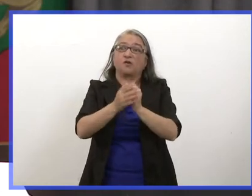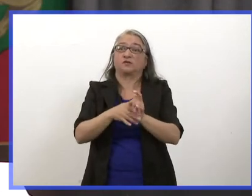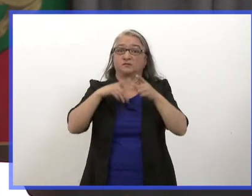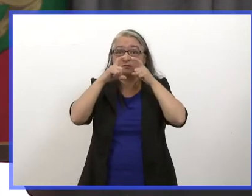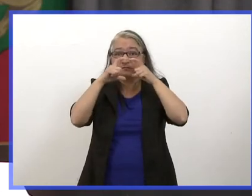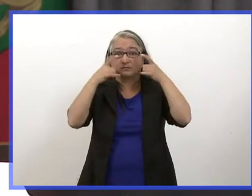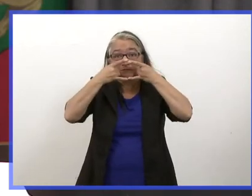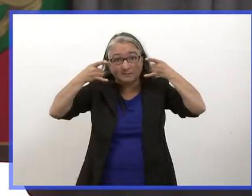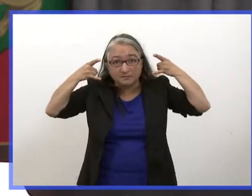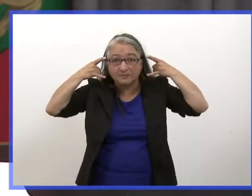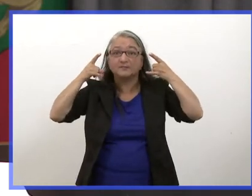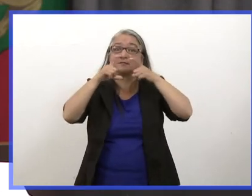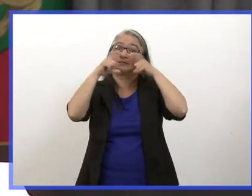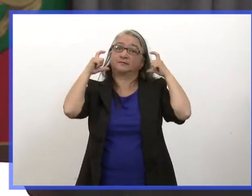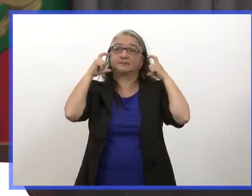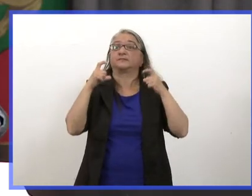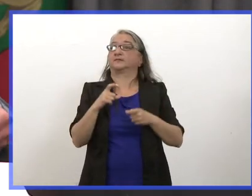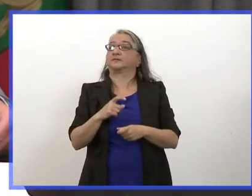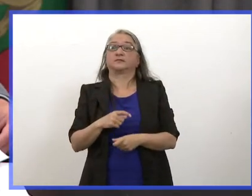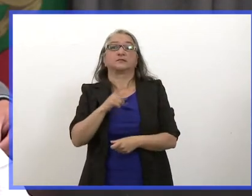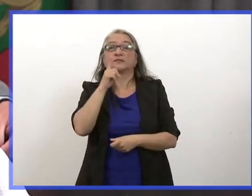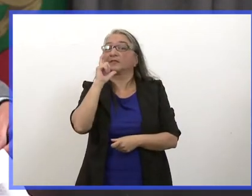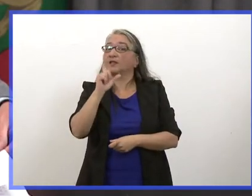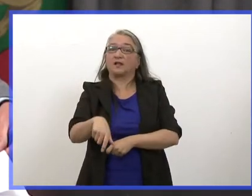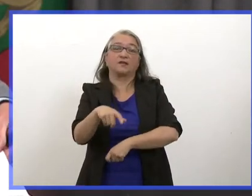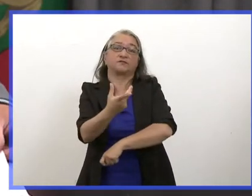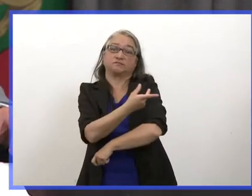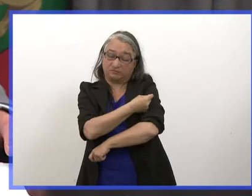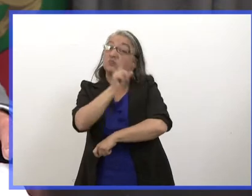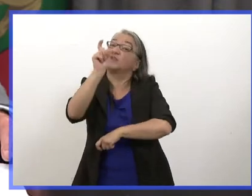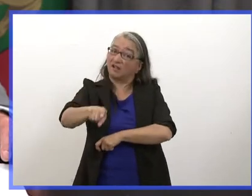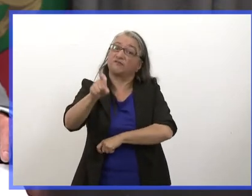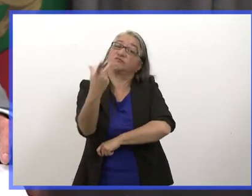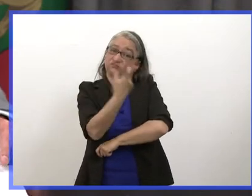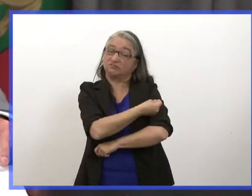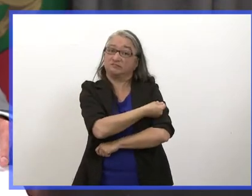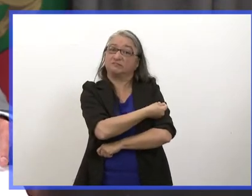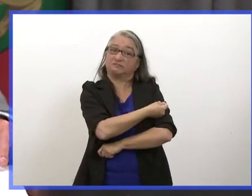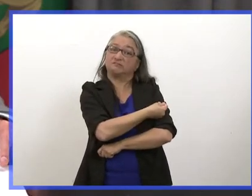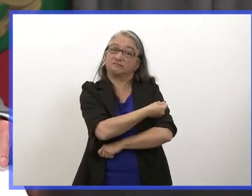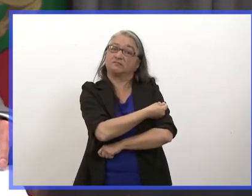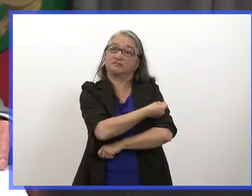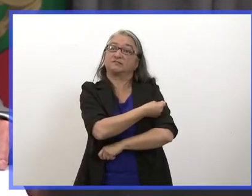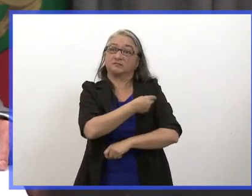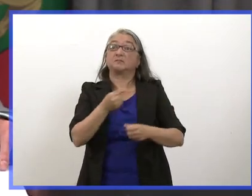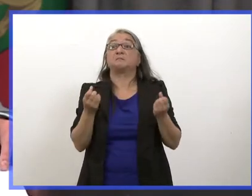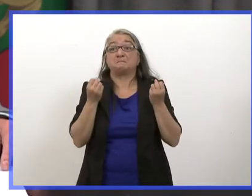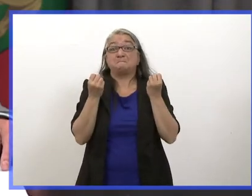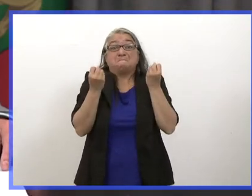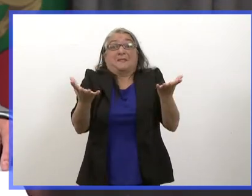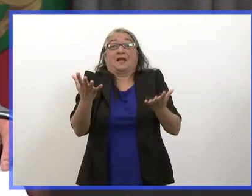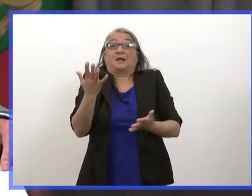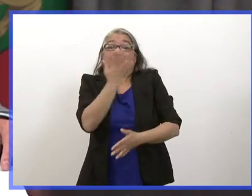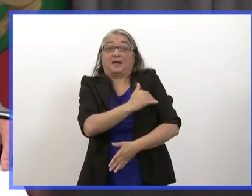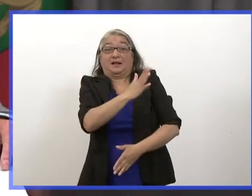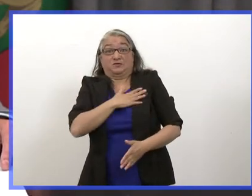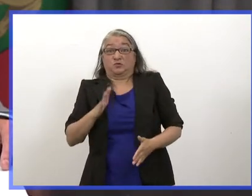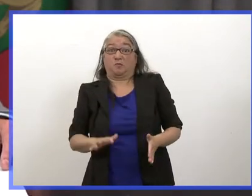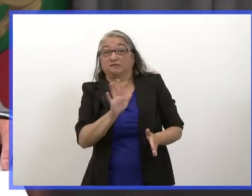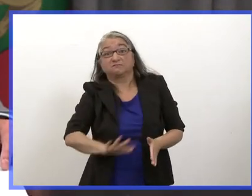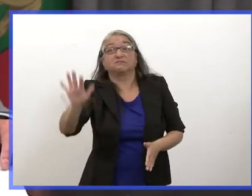And we have to get vaccinated. So many Manitobans have been vaccinated. We continue to vaccinate more and more Manitobans every